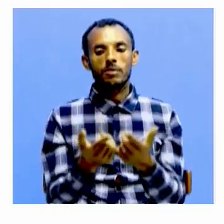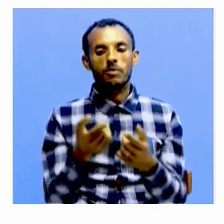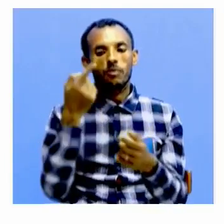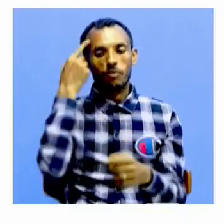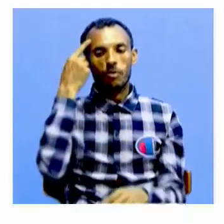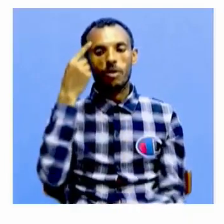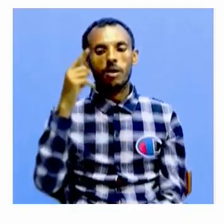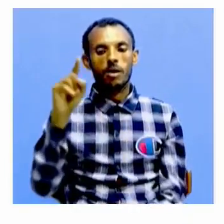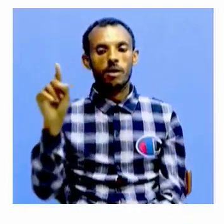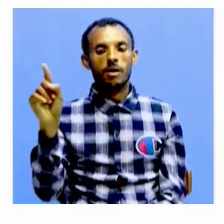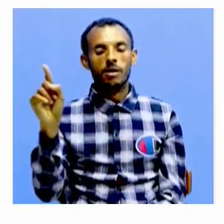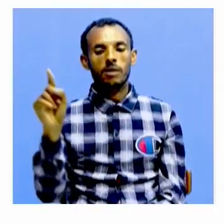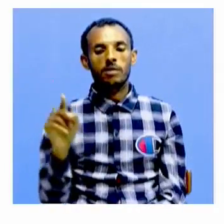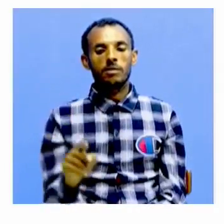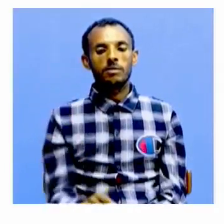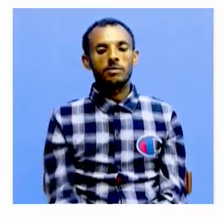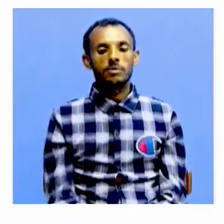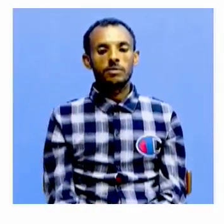for